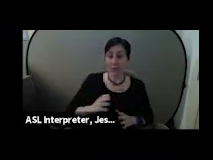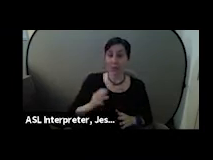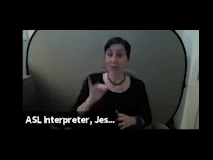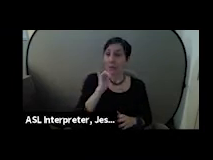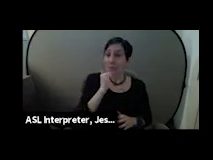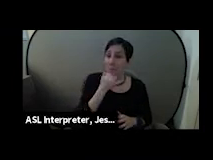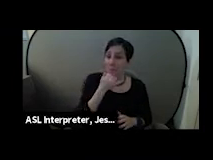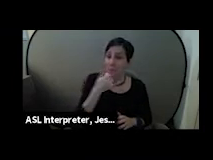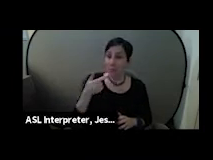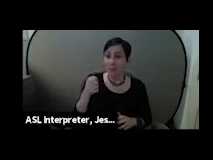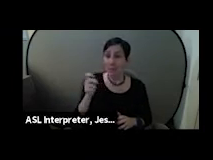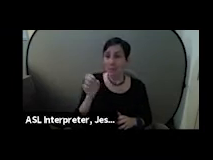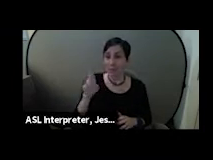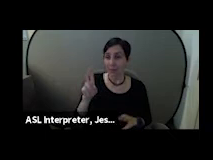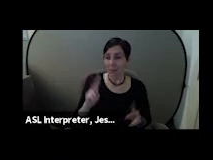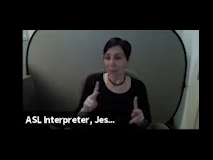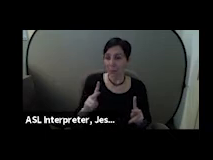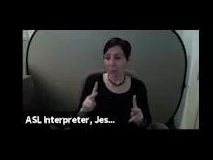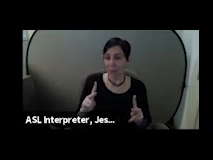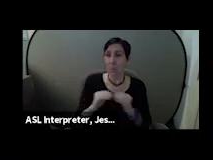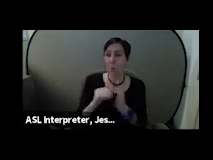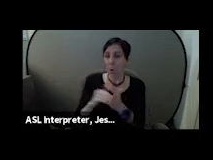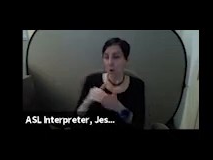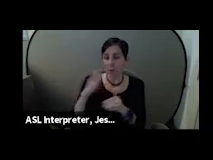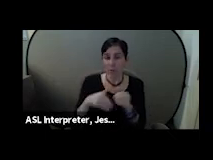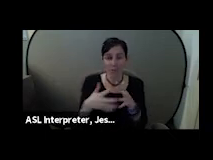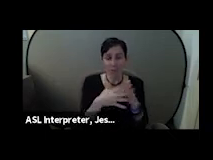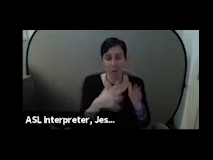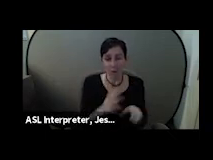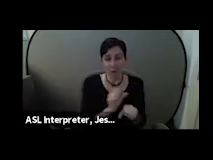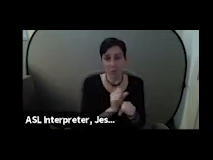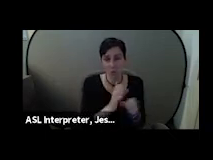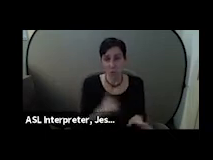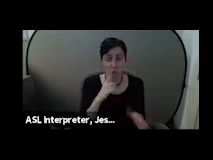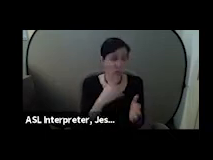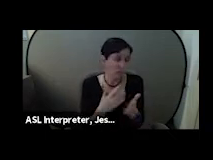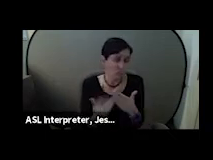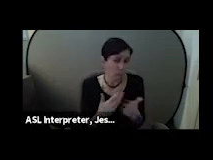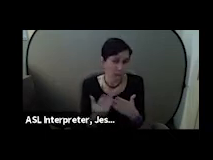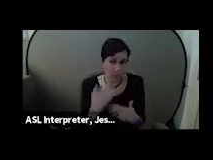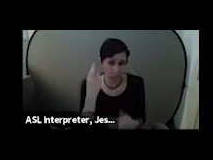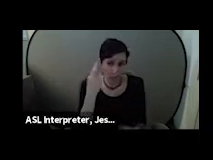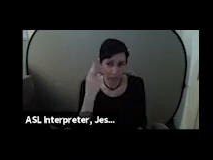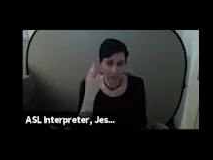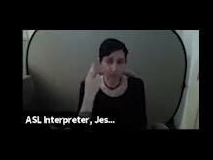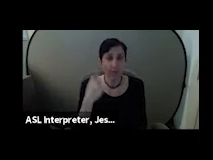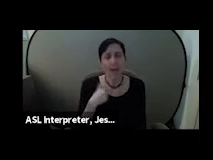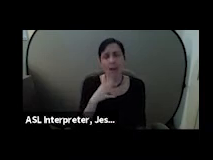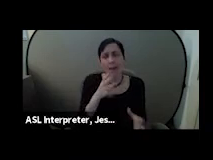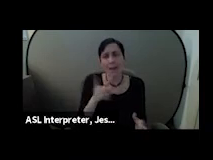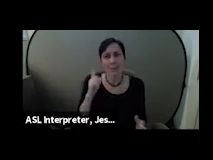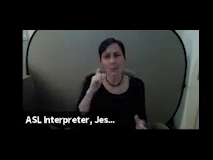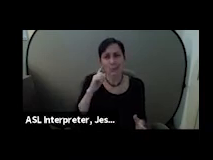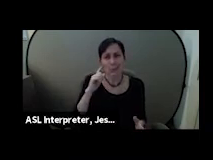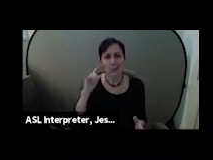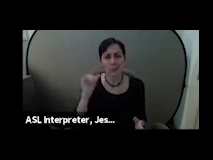people more than American workers do for whatever reason. Particularly, and I hate to sound like